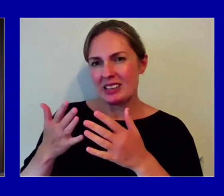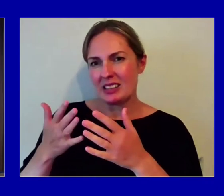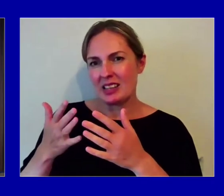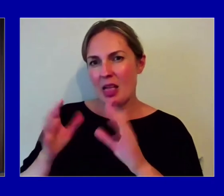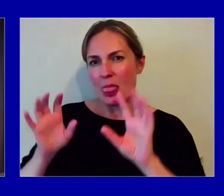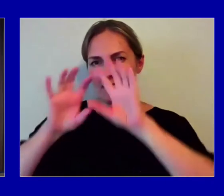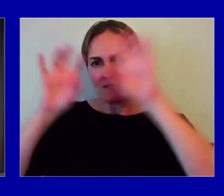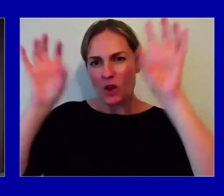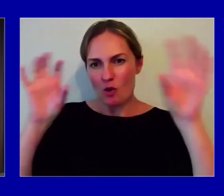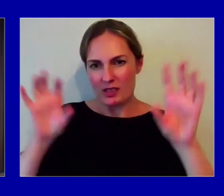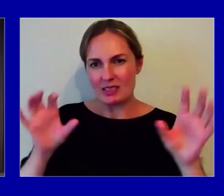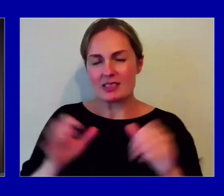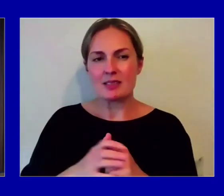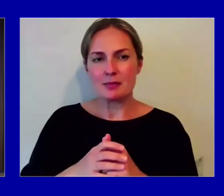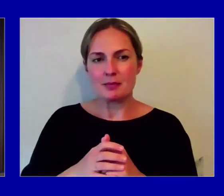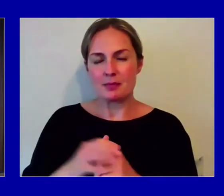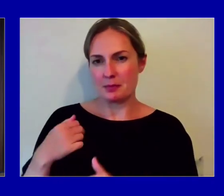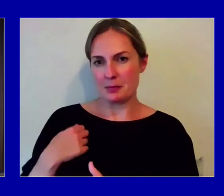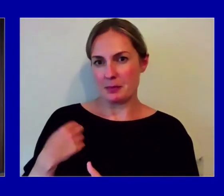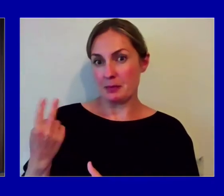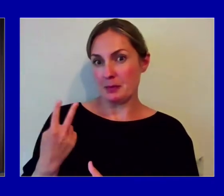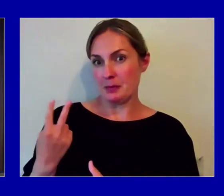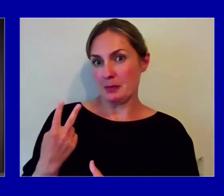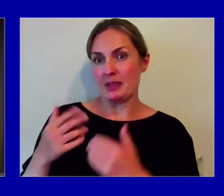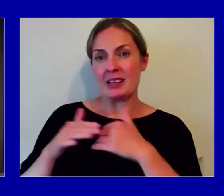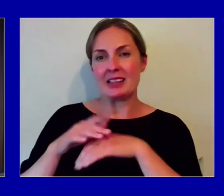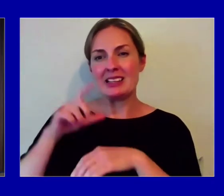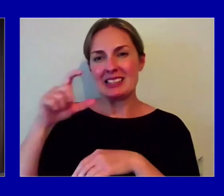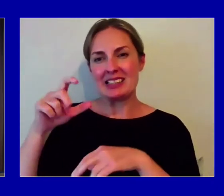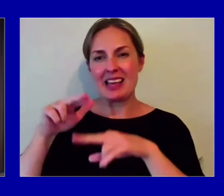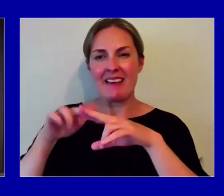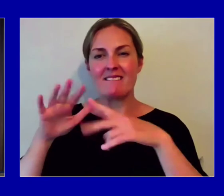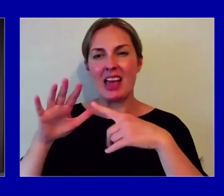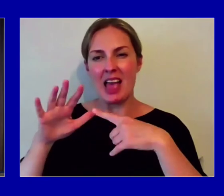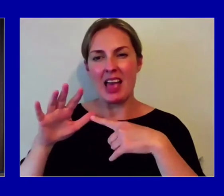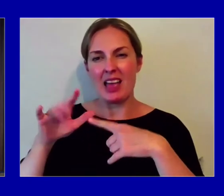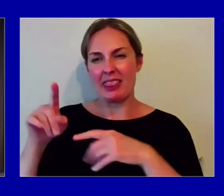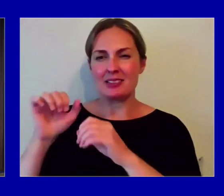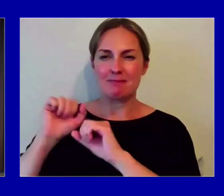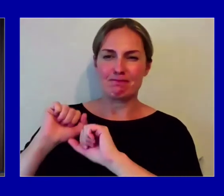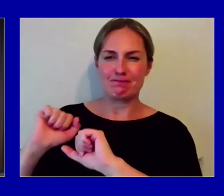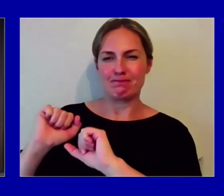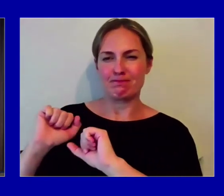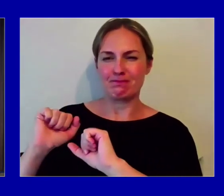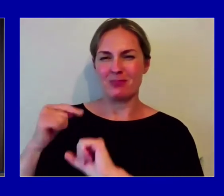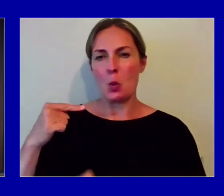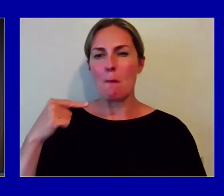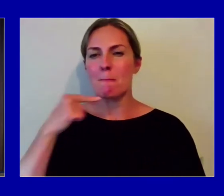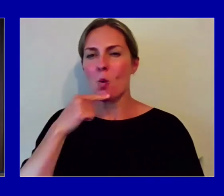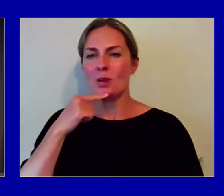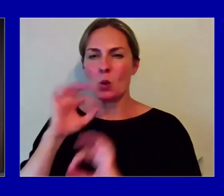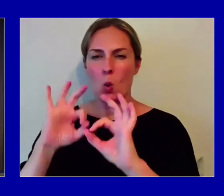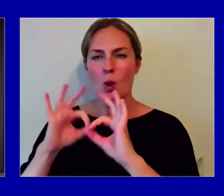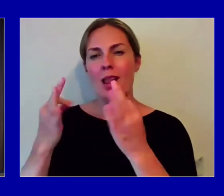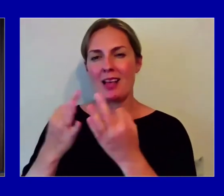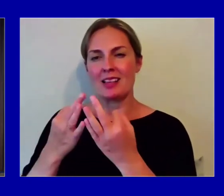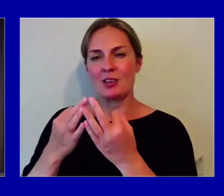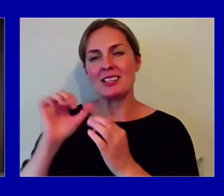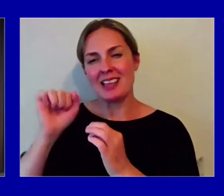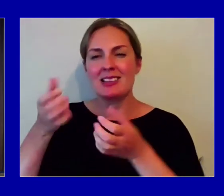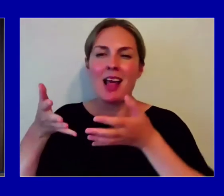CFA, um, which is a boys organization that allows women into it. Um, but has